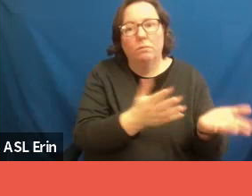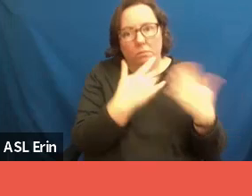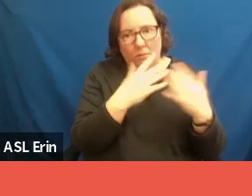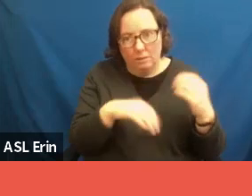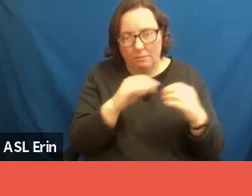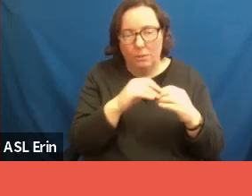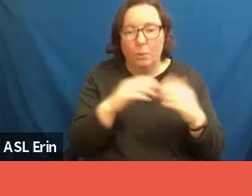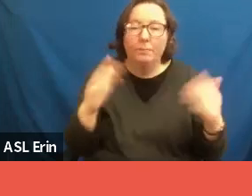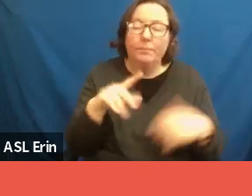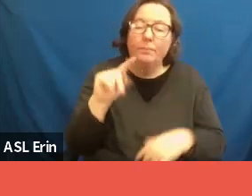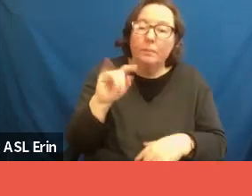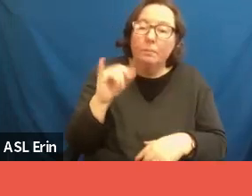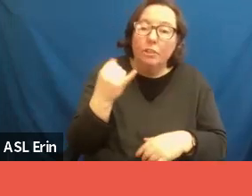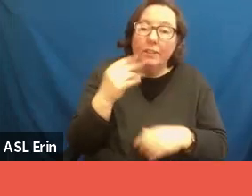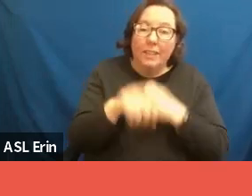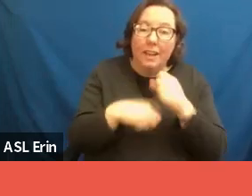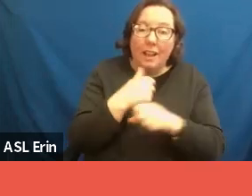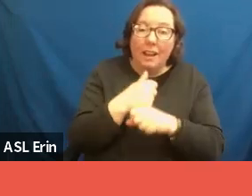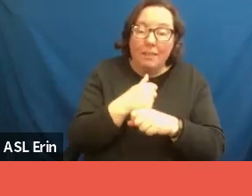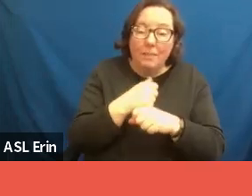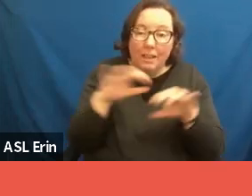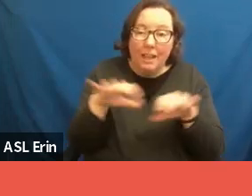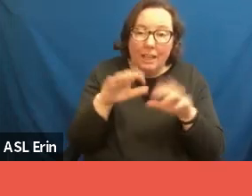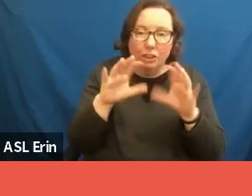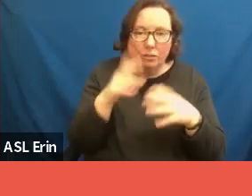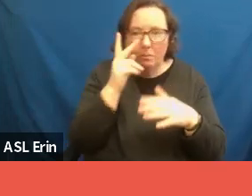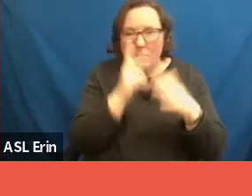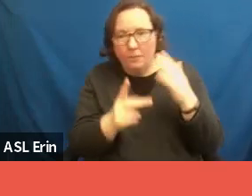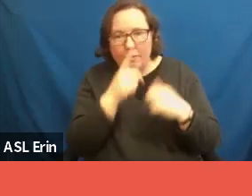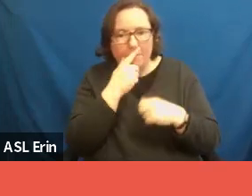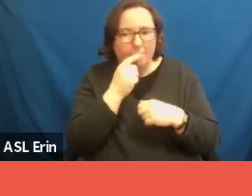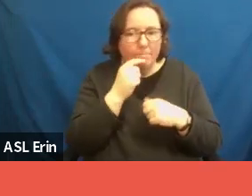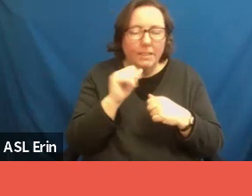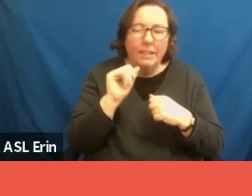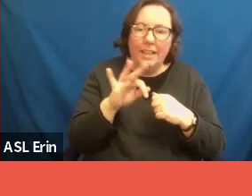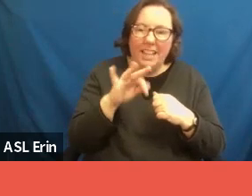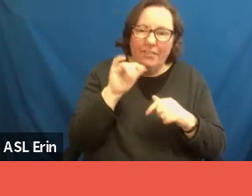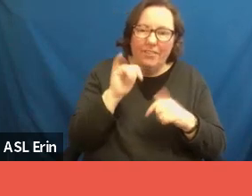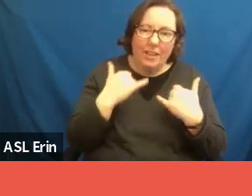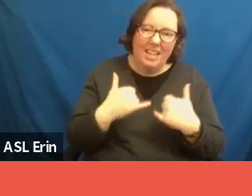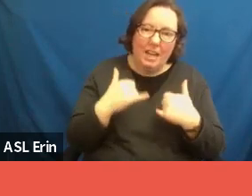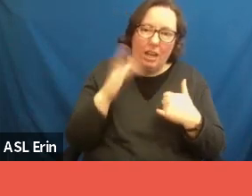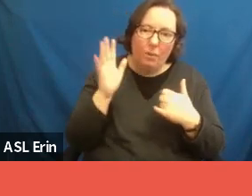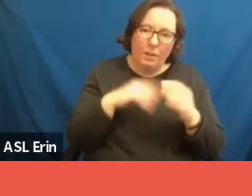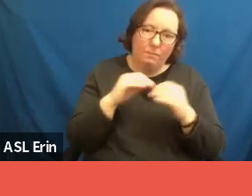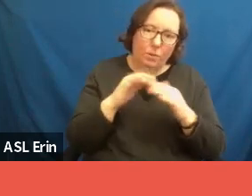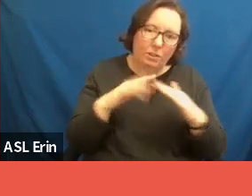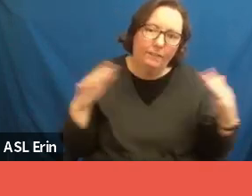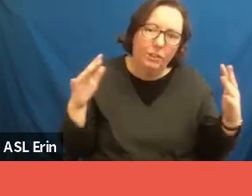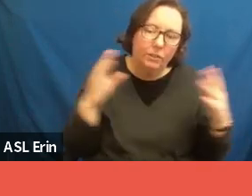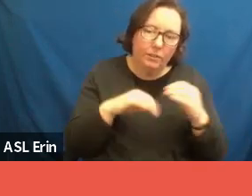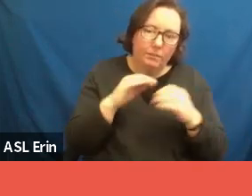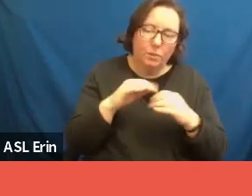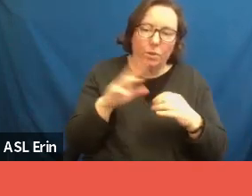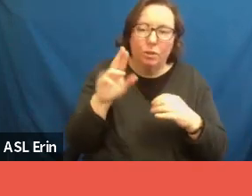Group looks forward to seeing which diverse pool will be more, if the pool will be more diverse and made up of students of more racial